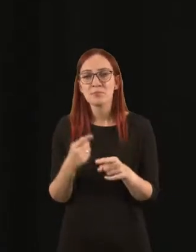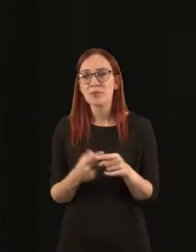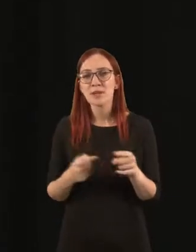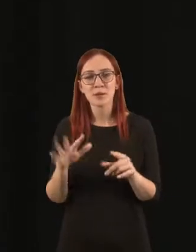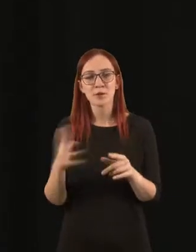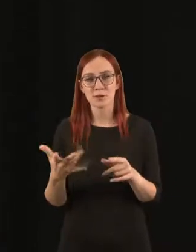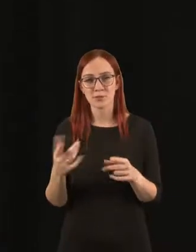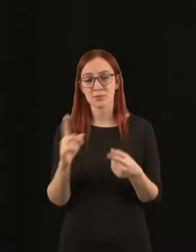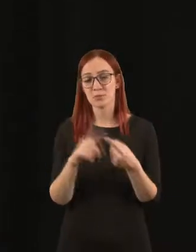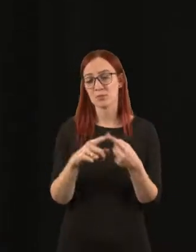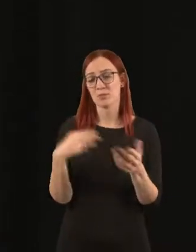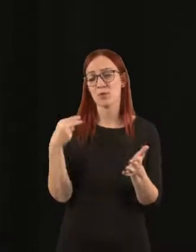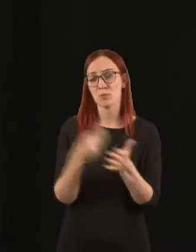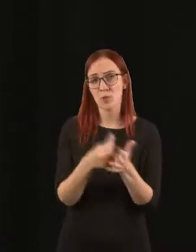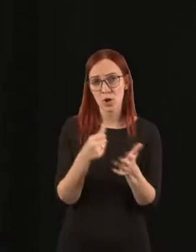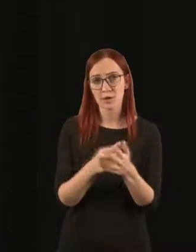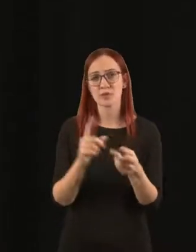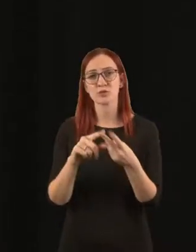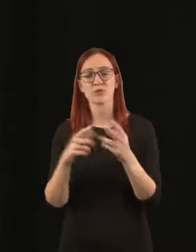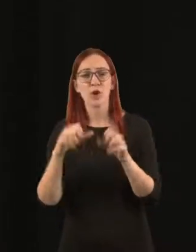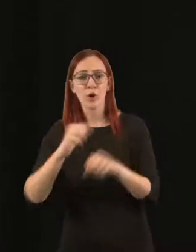So,